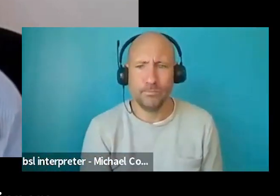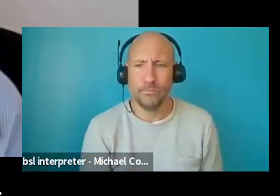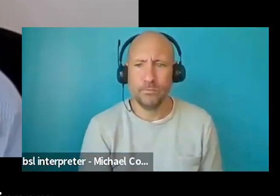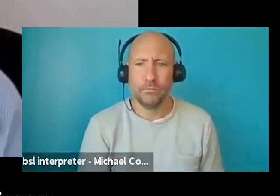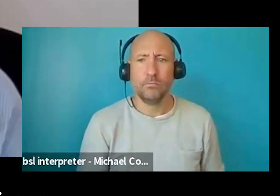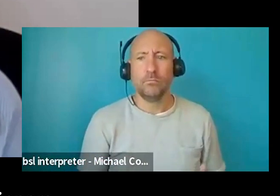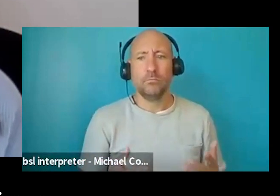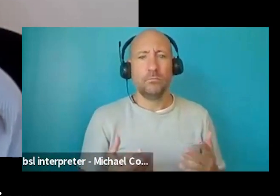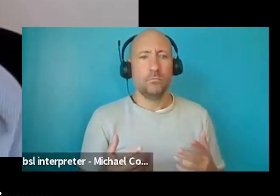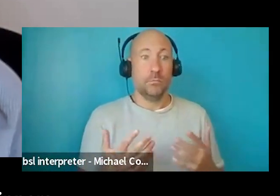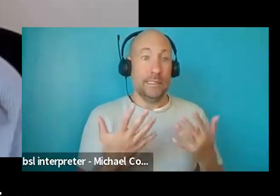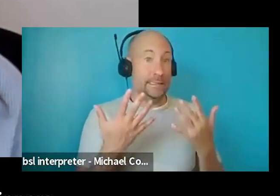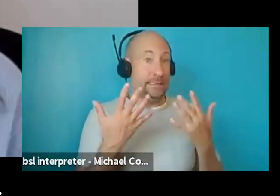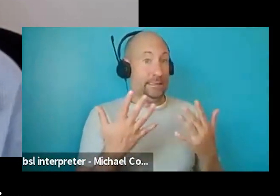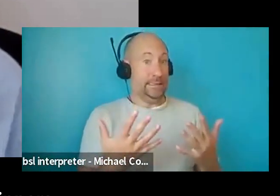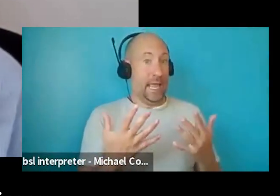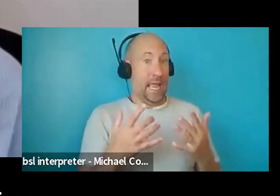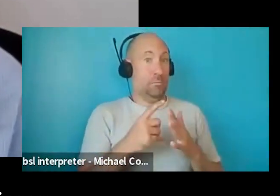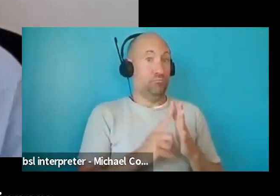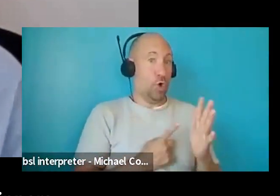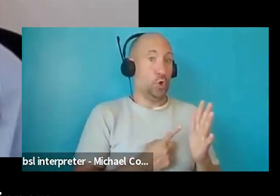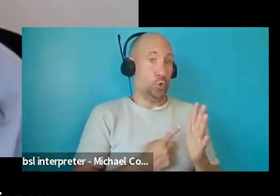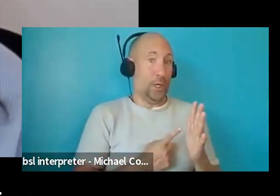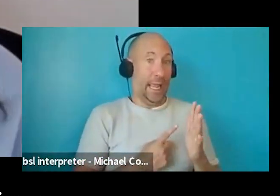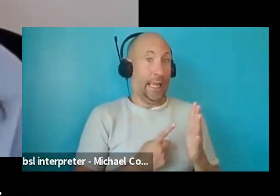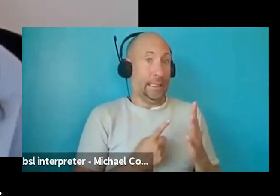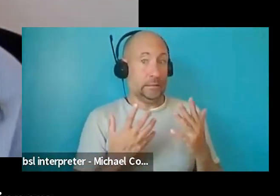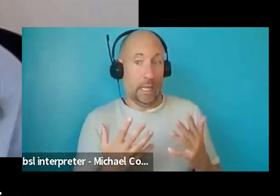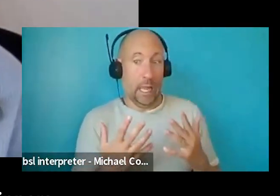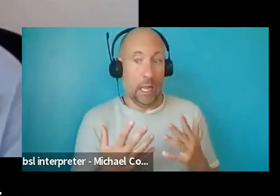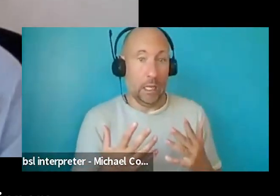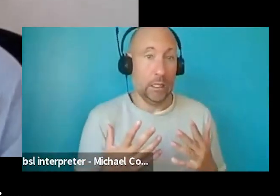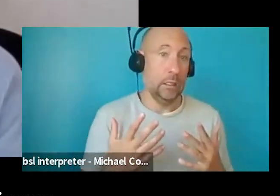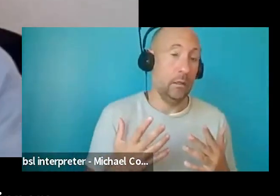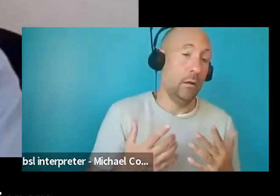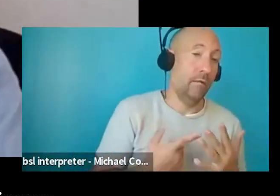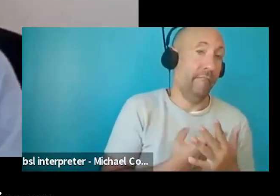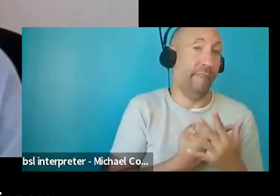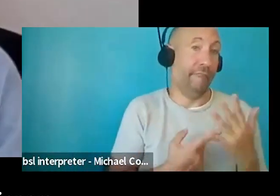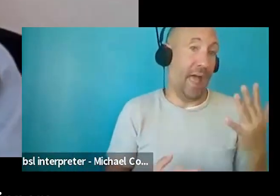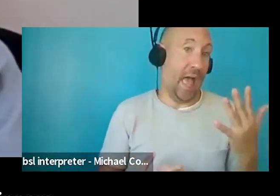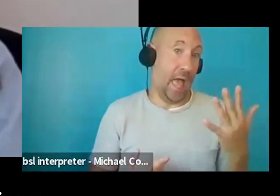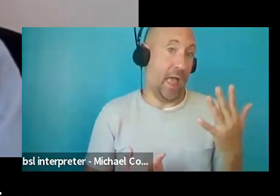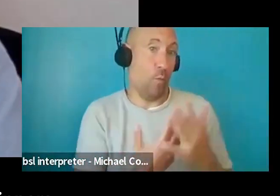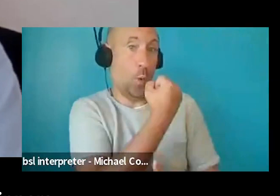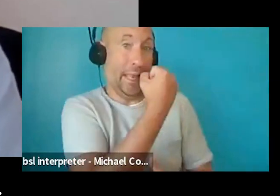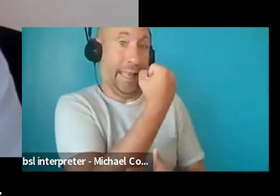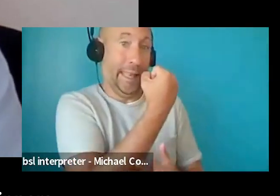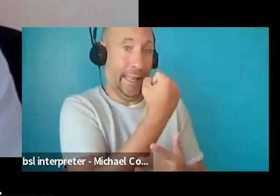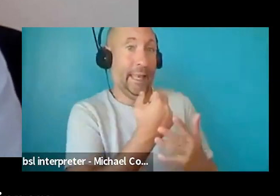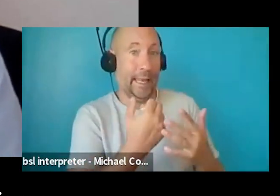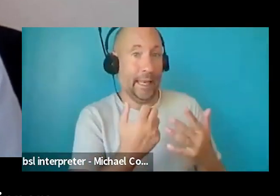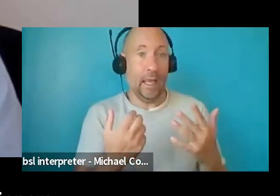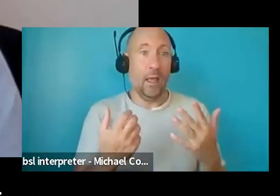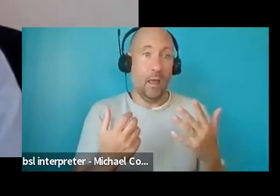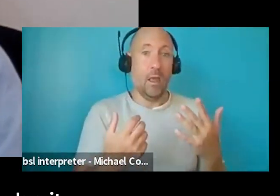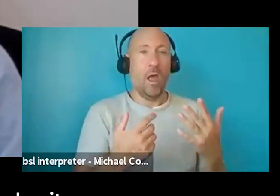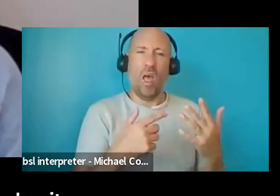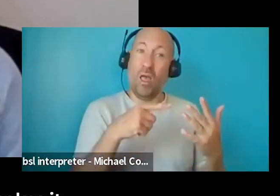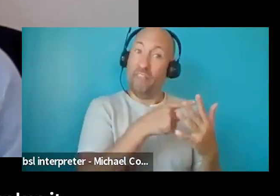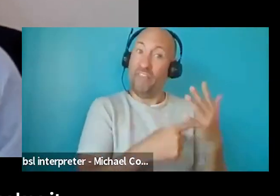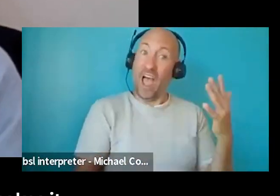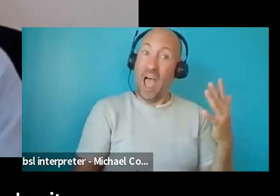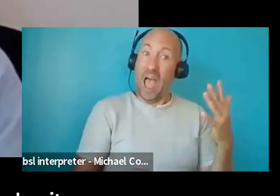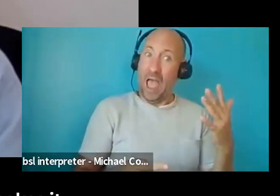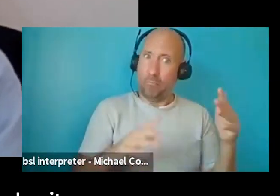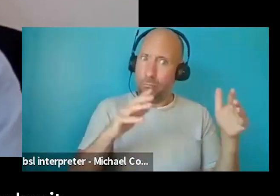10 projects participated, and 5 winners had projects on dance, which